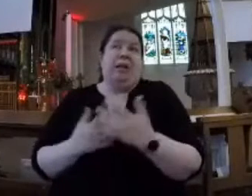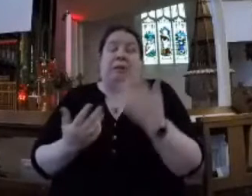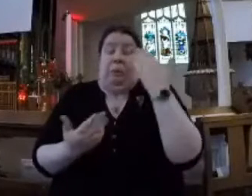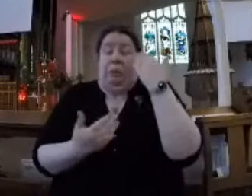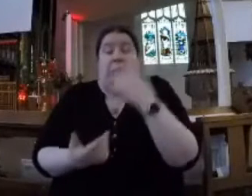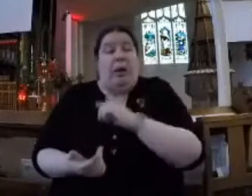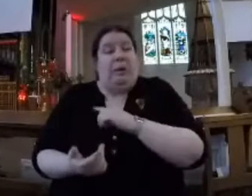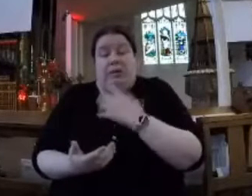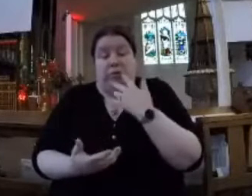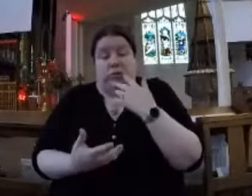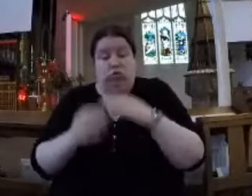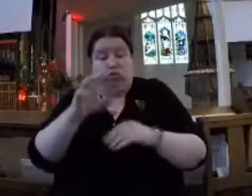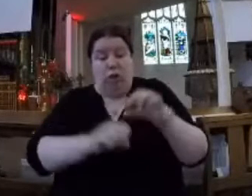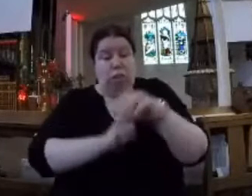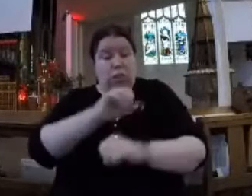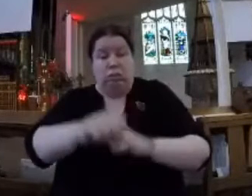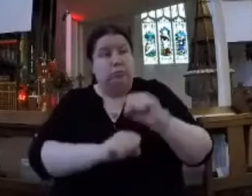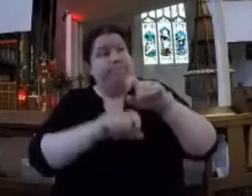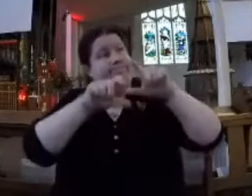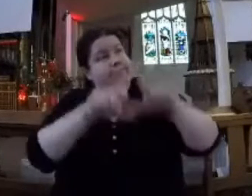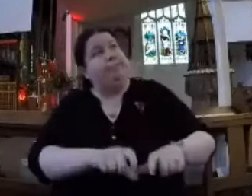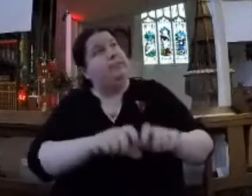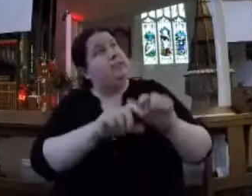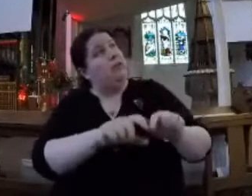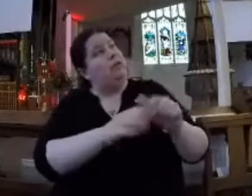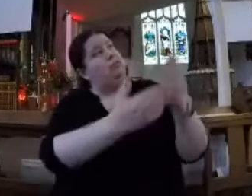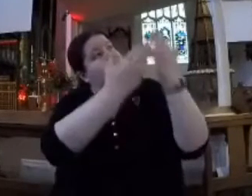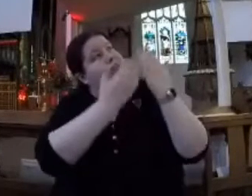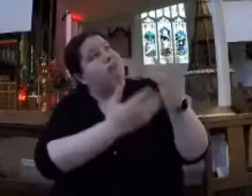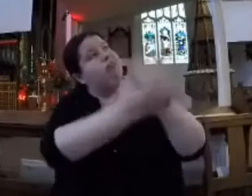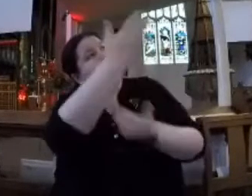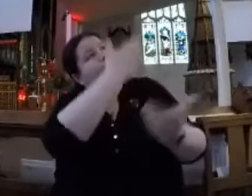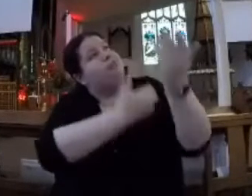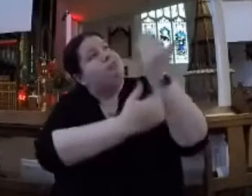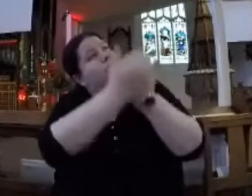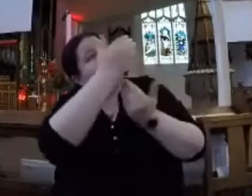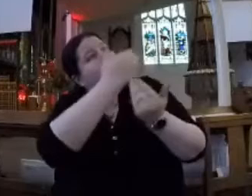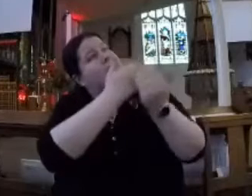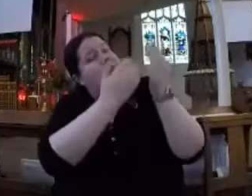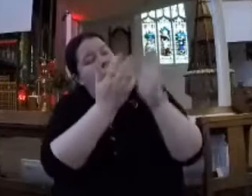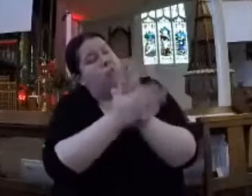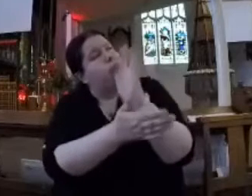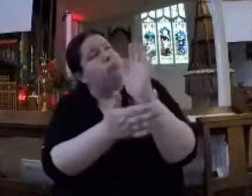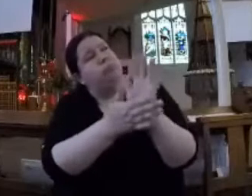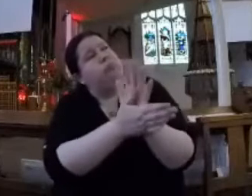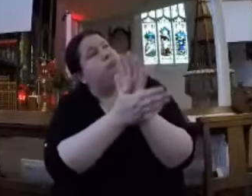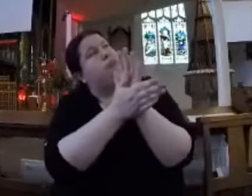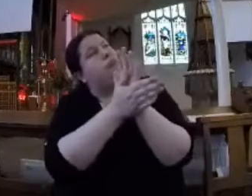we struggle to remain in this love, this joy-complete,